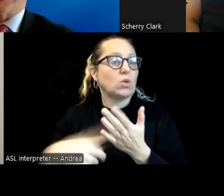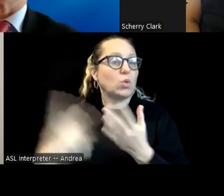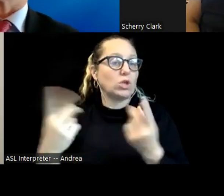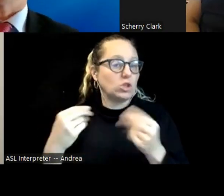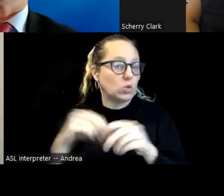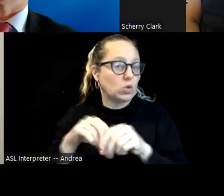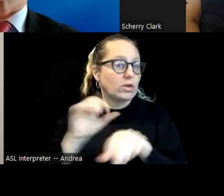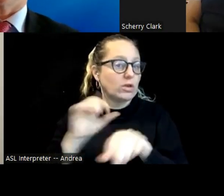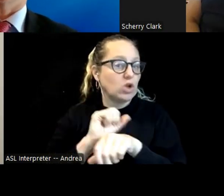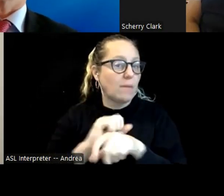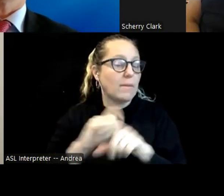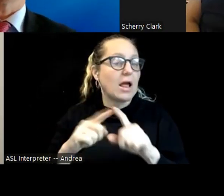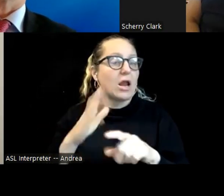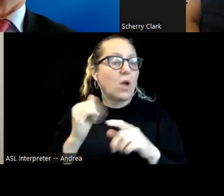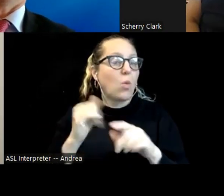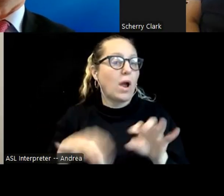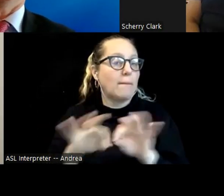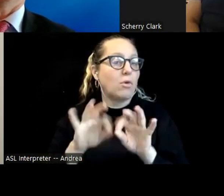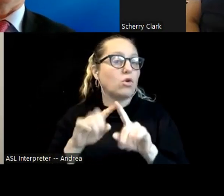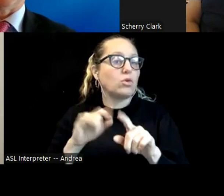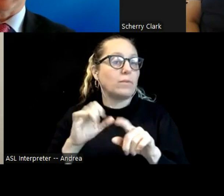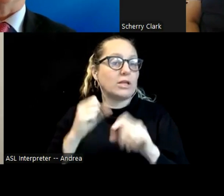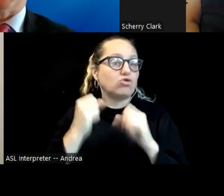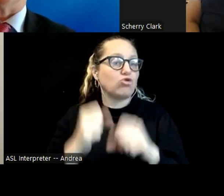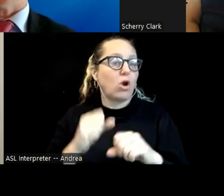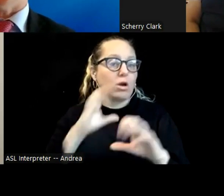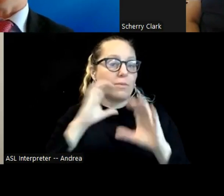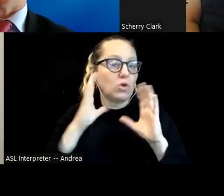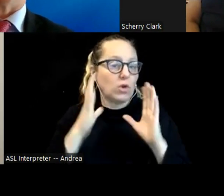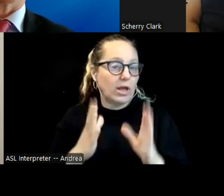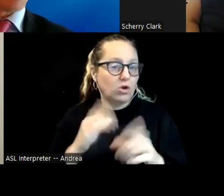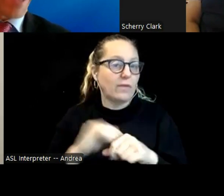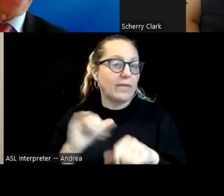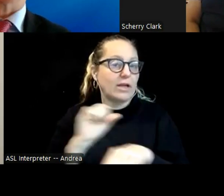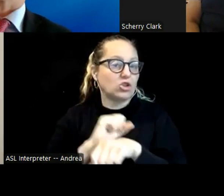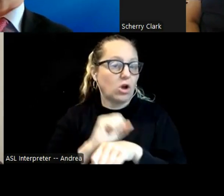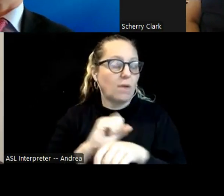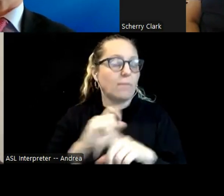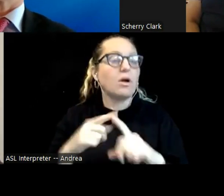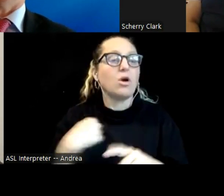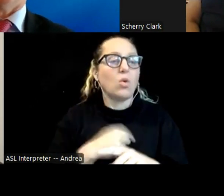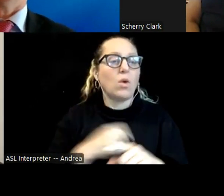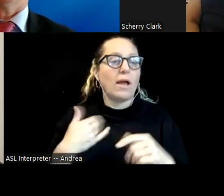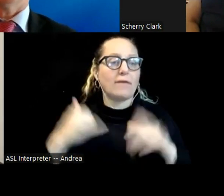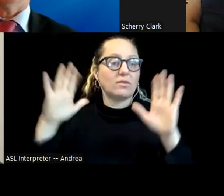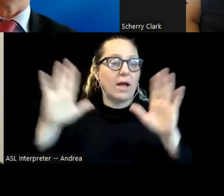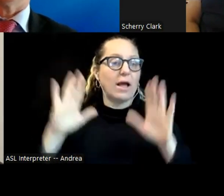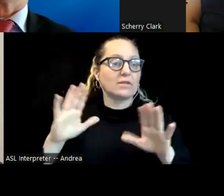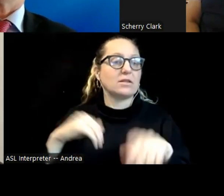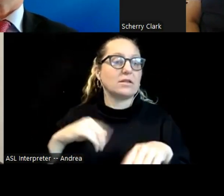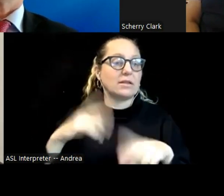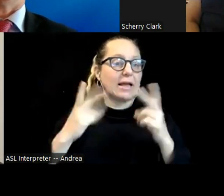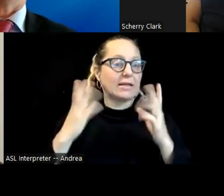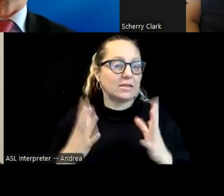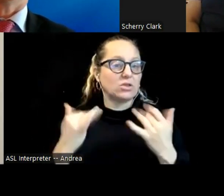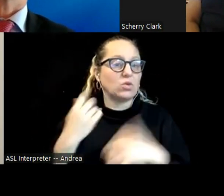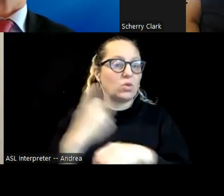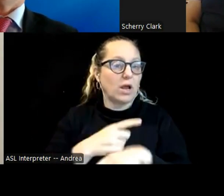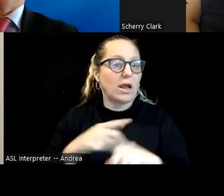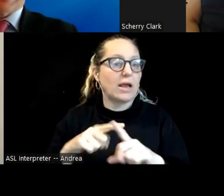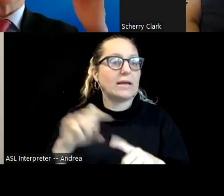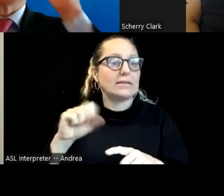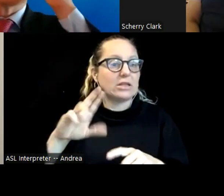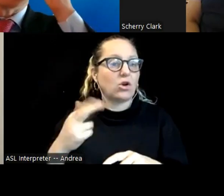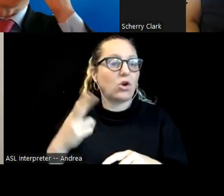the importance of being a strong communicator in that job. And we have some excellent guests today: Sarah Jones, Scherry